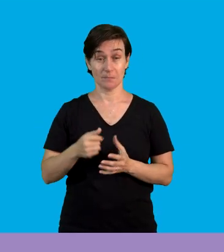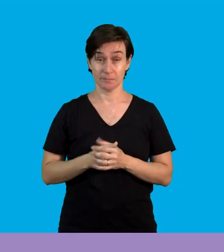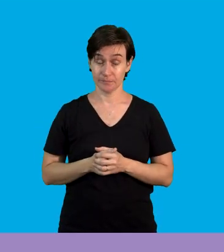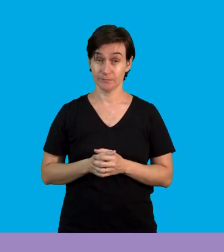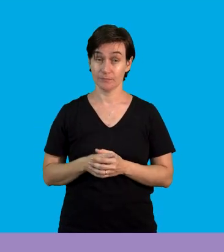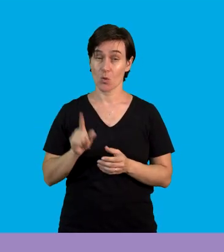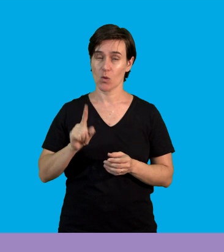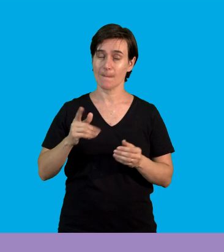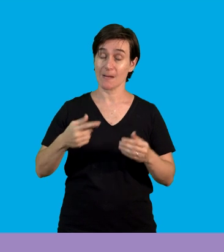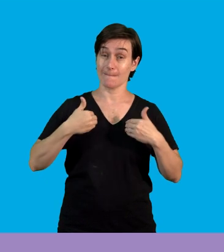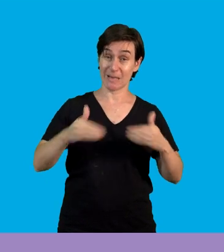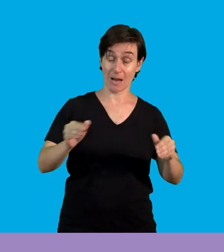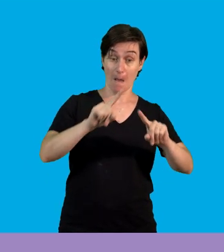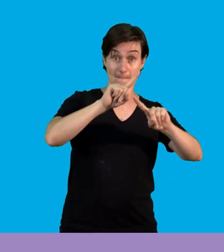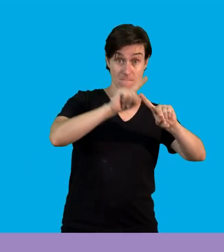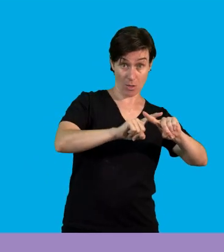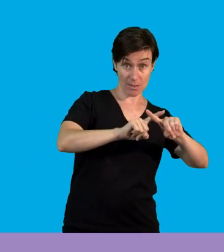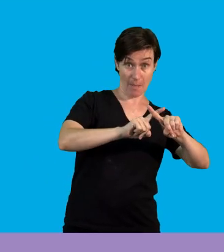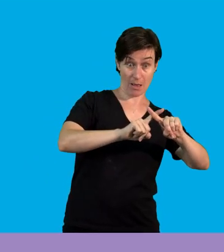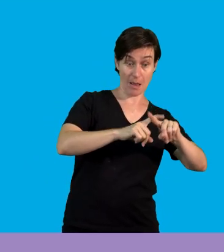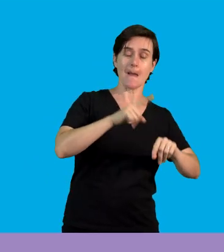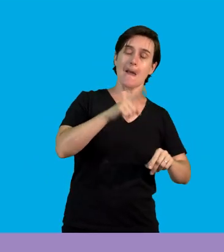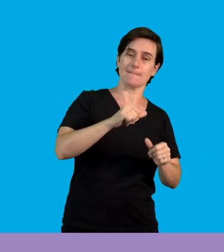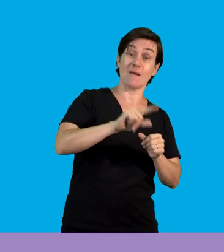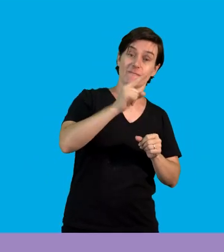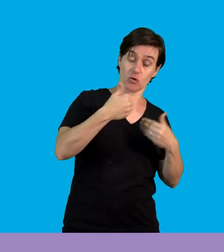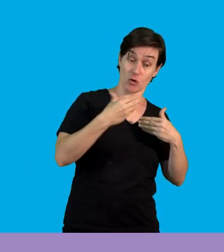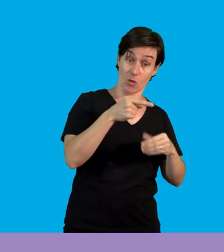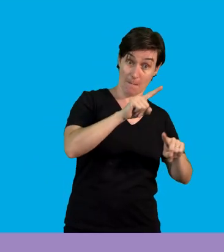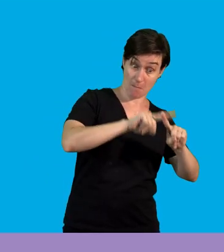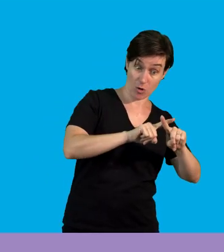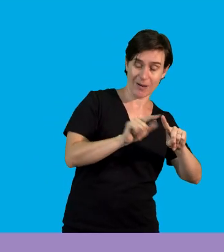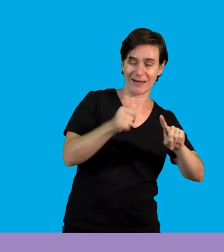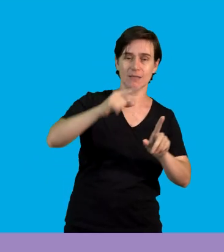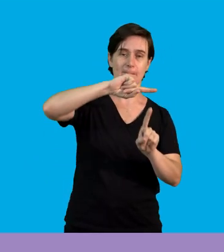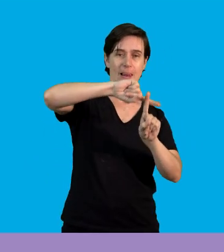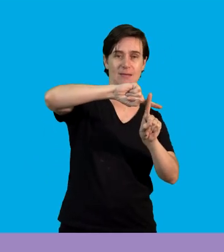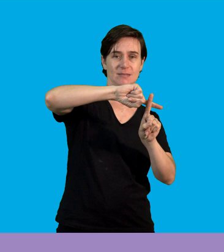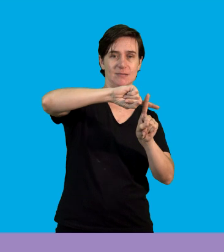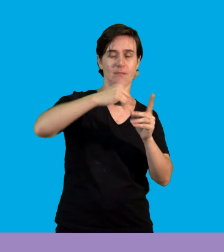of operations. We start with the multiplication and then we do the addition.